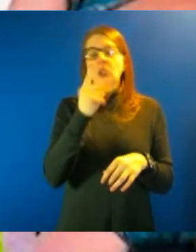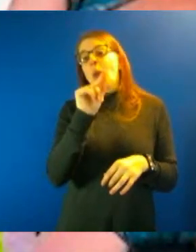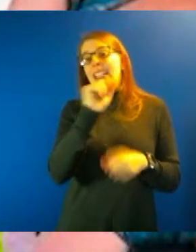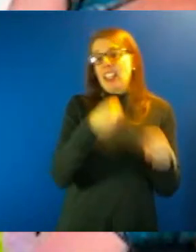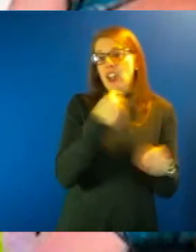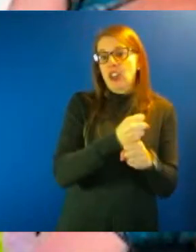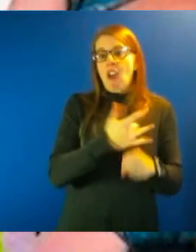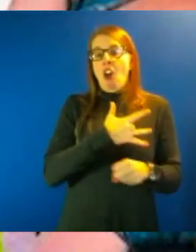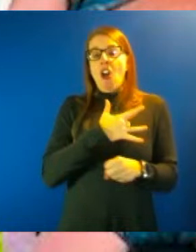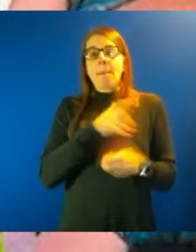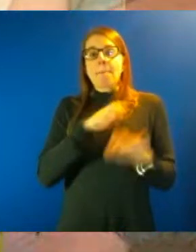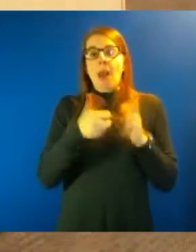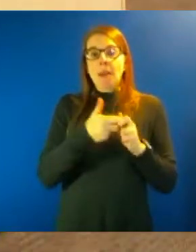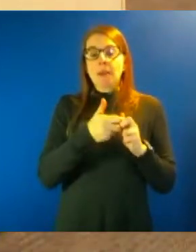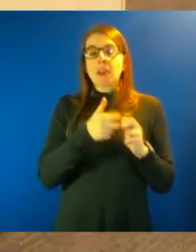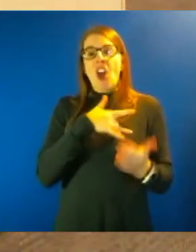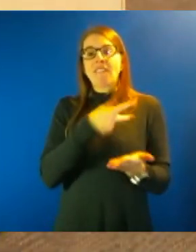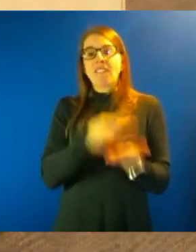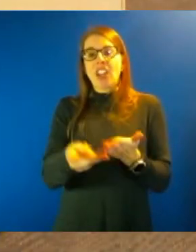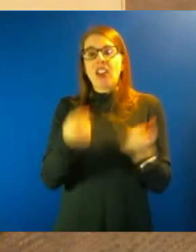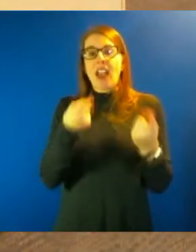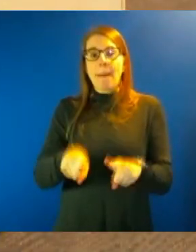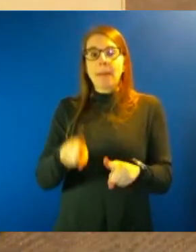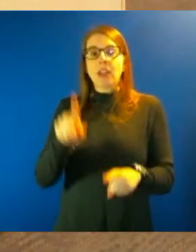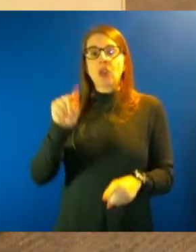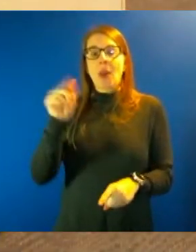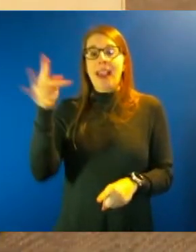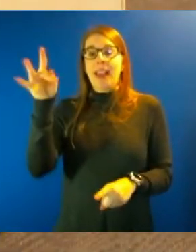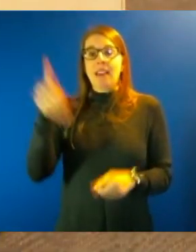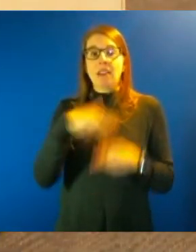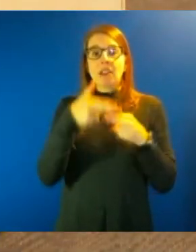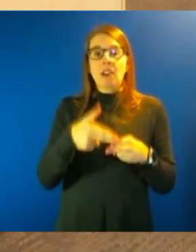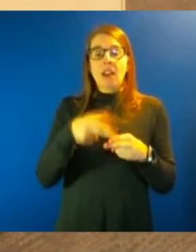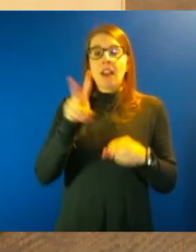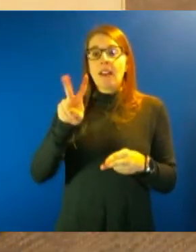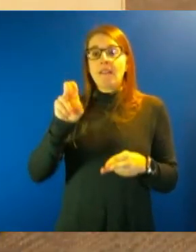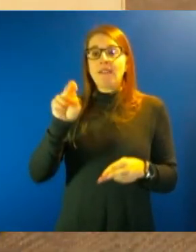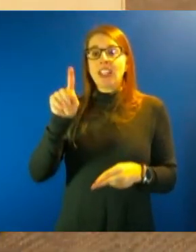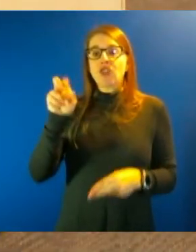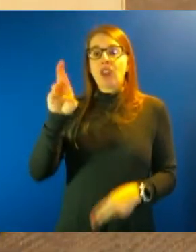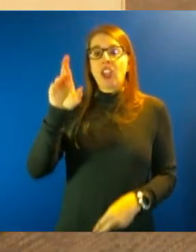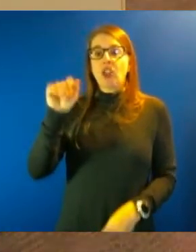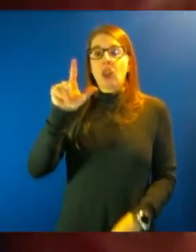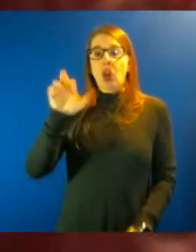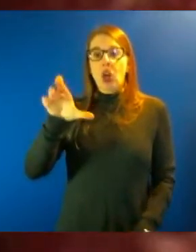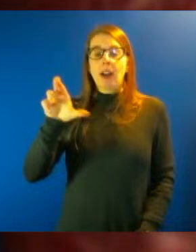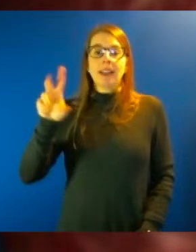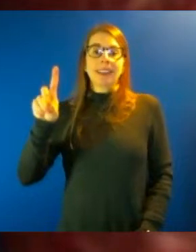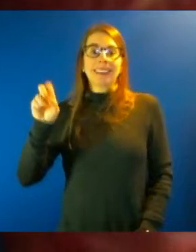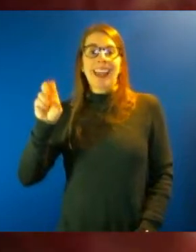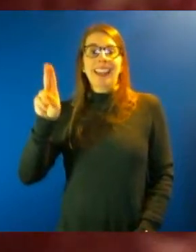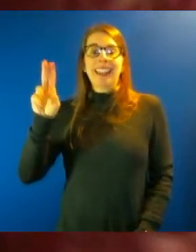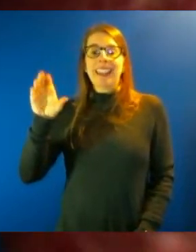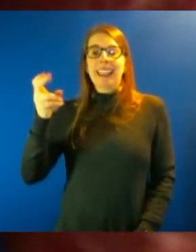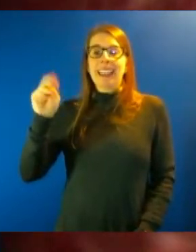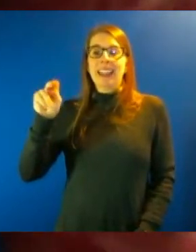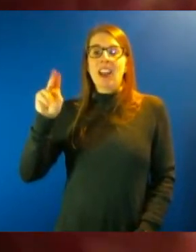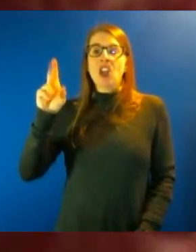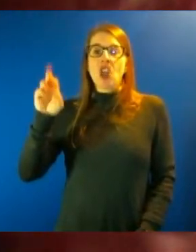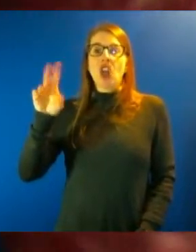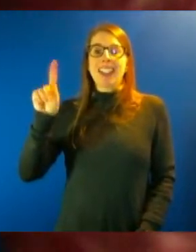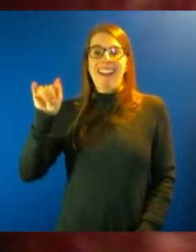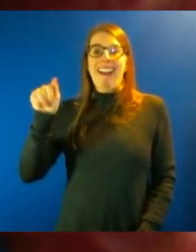heart failure in 2018. He had what's called ventricular tachycardia, which is basically a short-circuiting